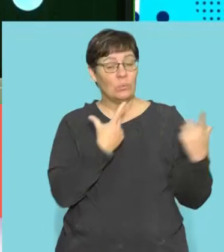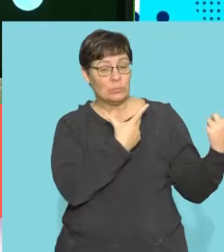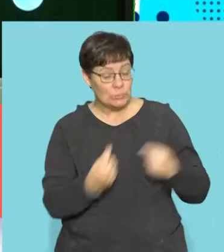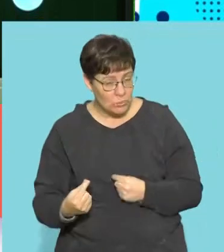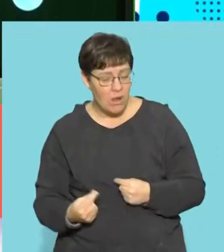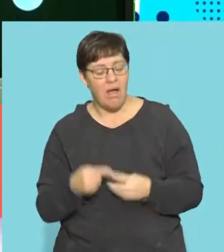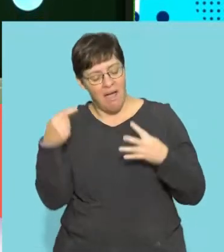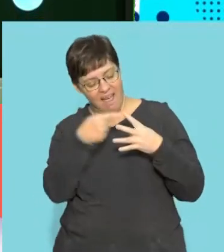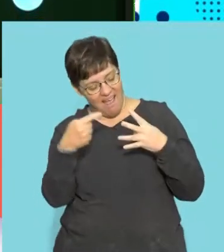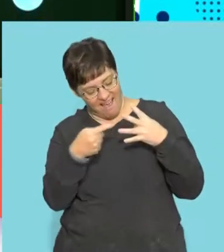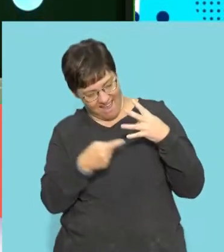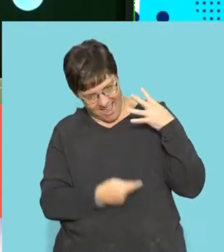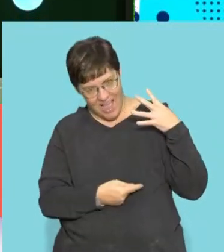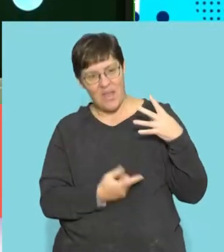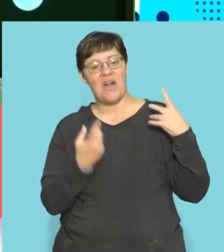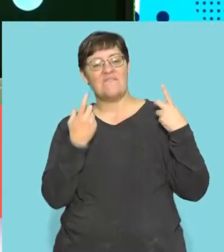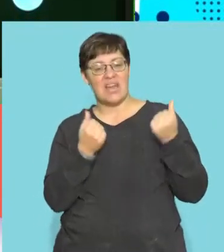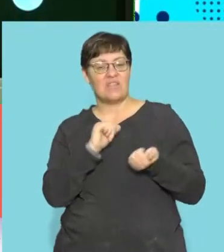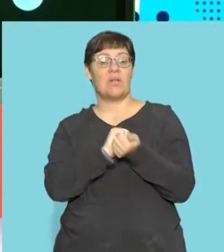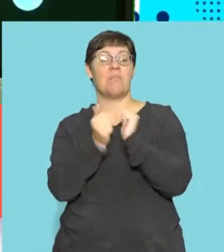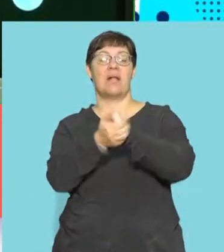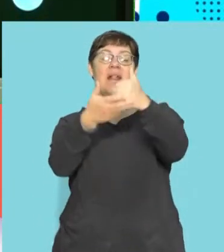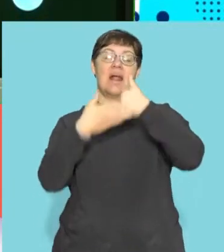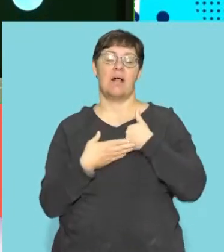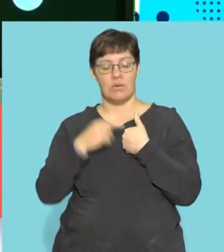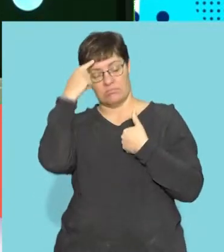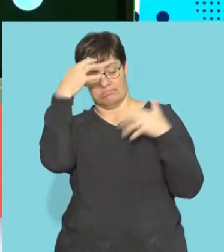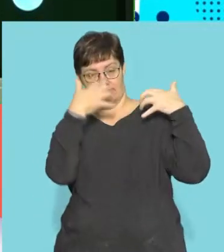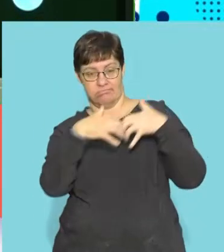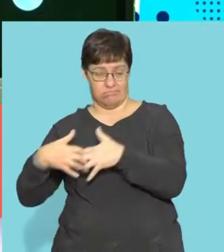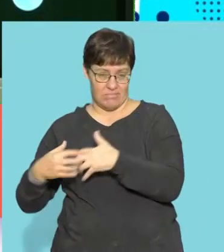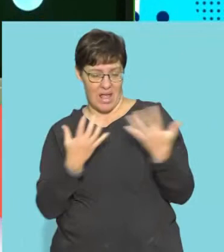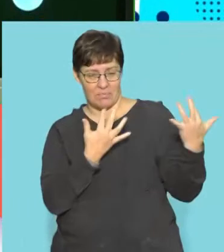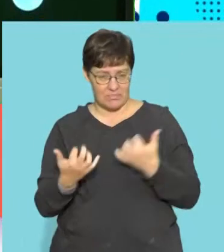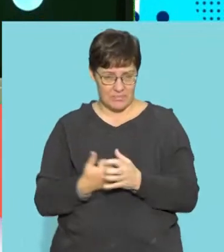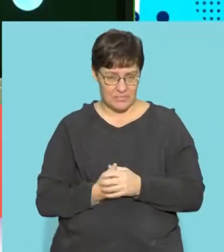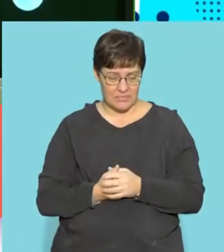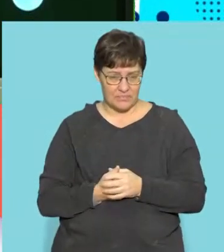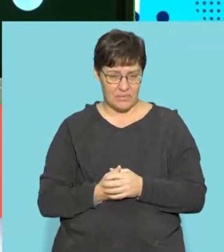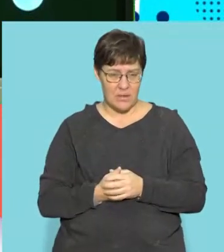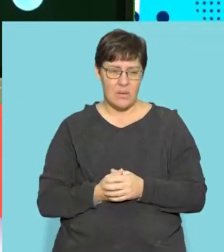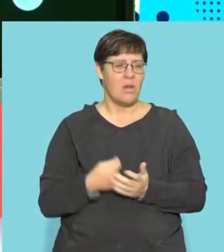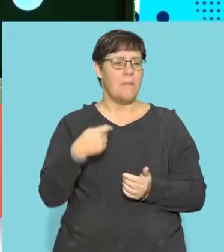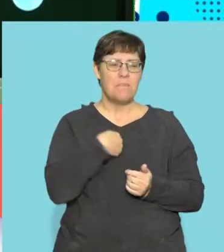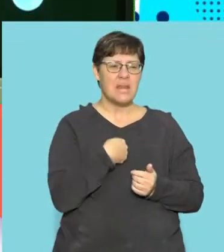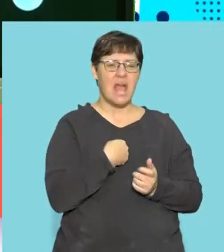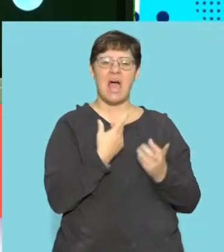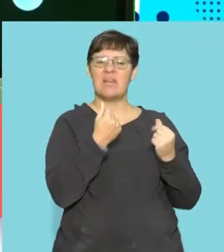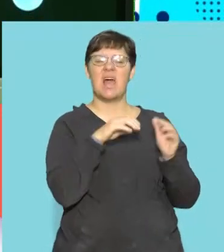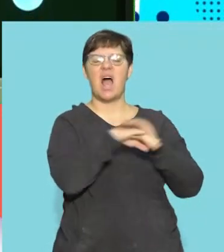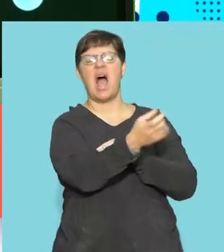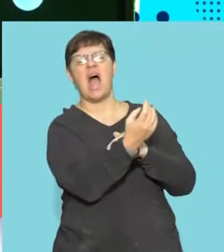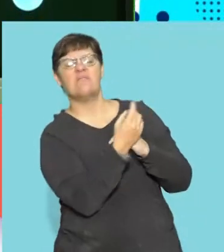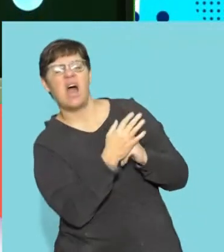when you do that, these are the things that financial maths can assist you with. Without you even going to